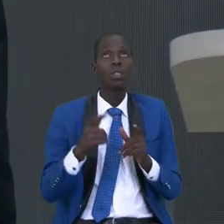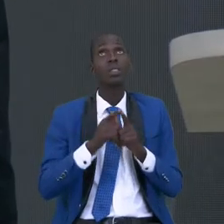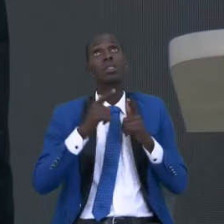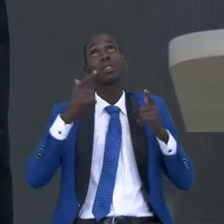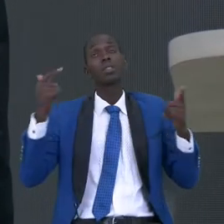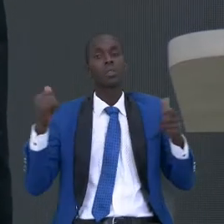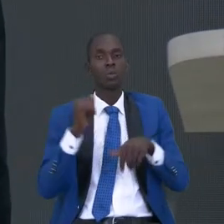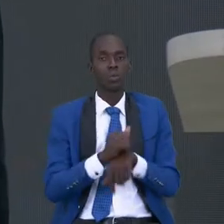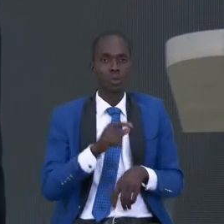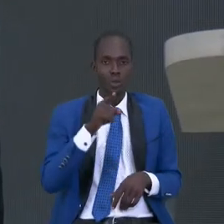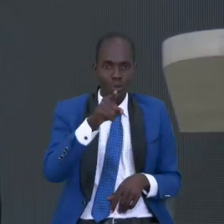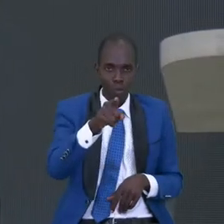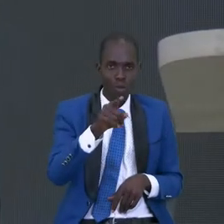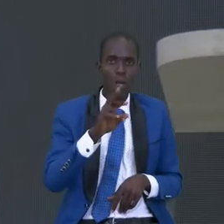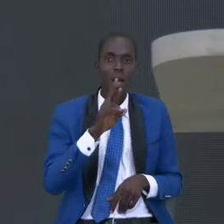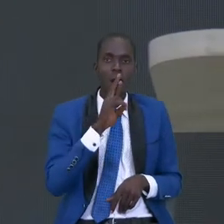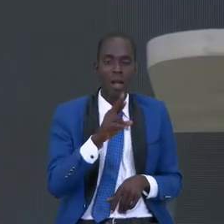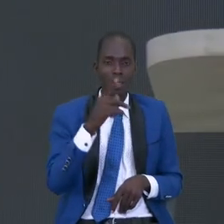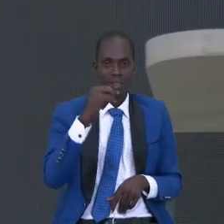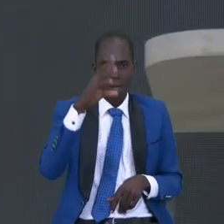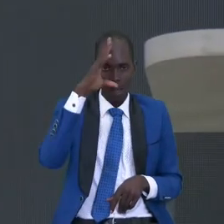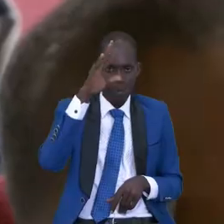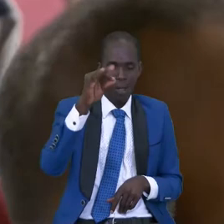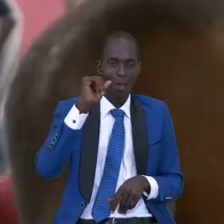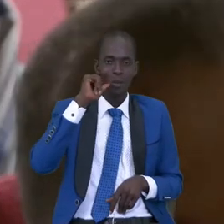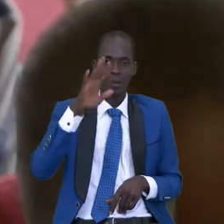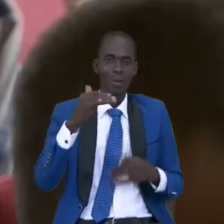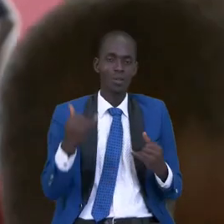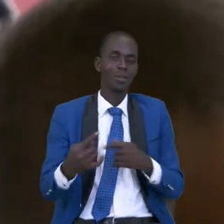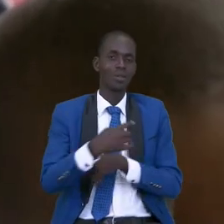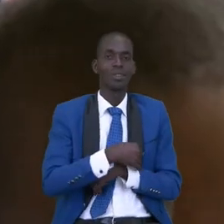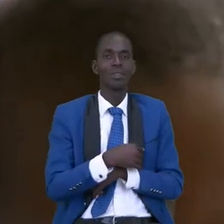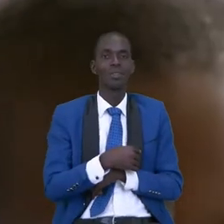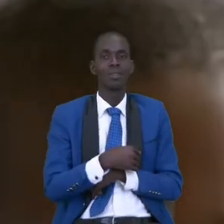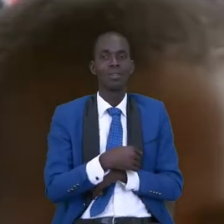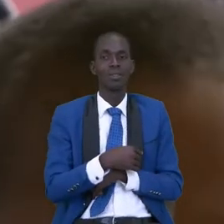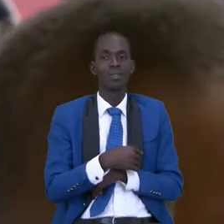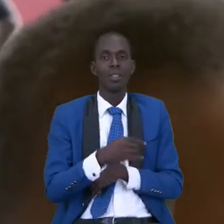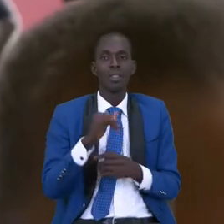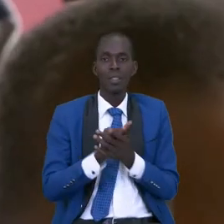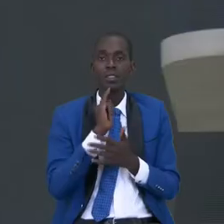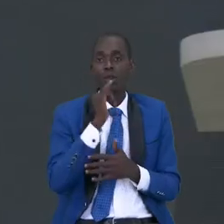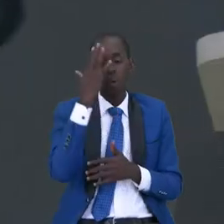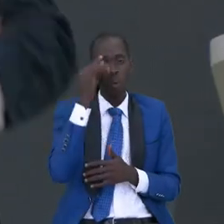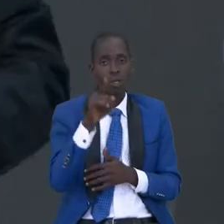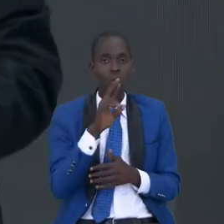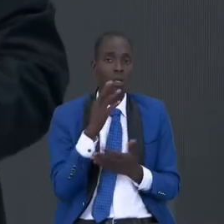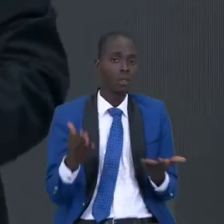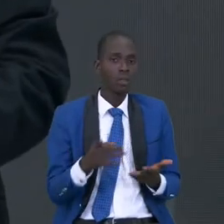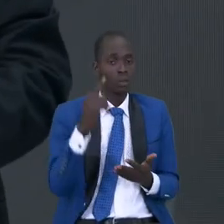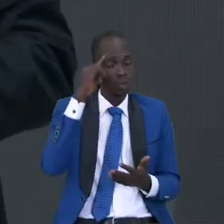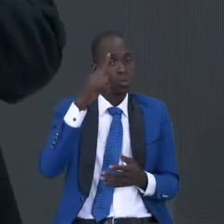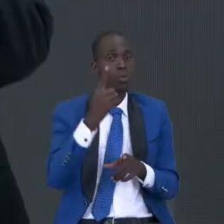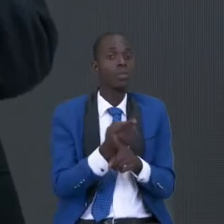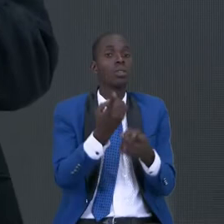you are the man, you are the woman today. That's why you are here. You didn't just come by